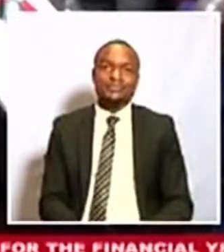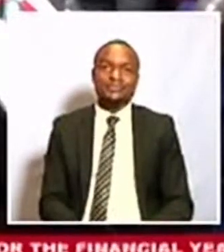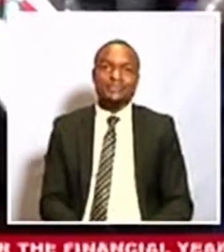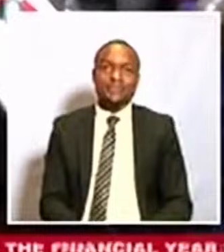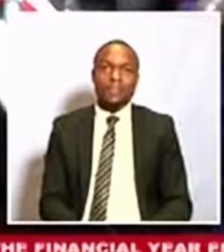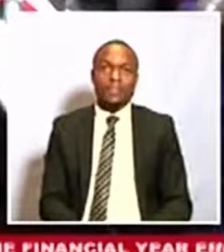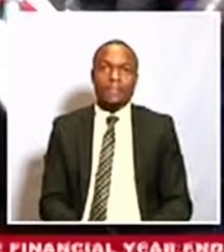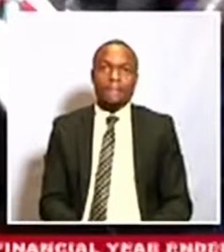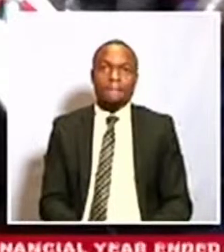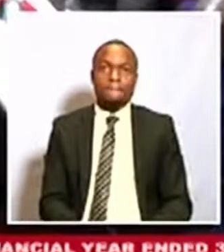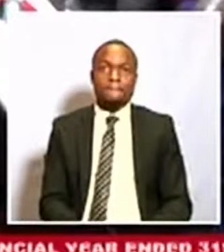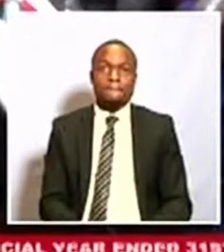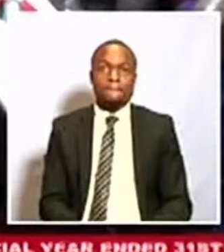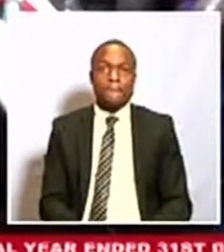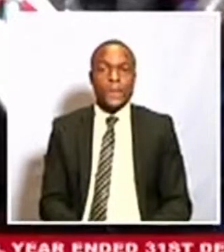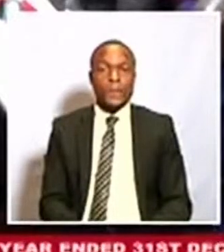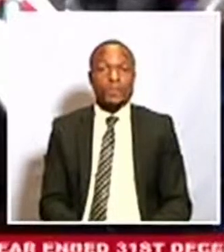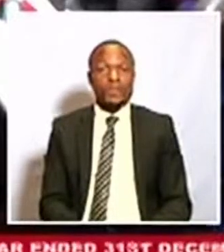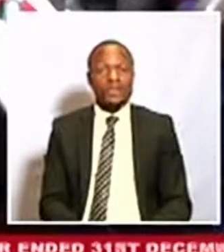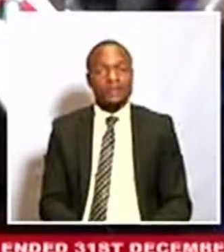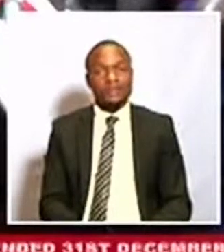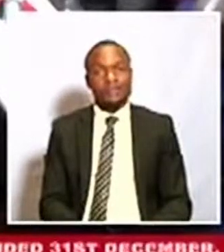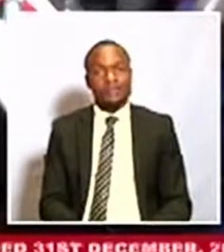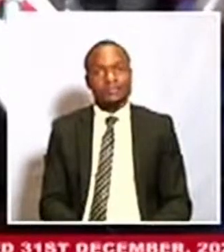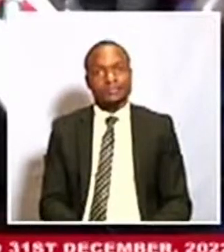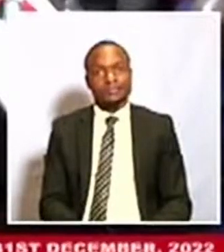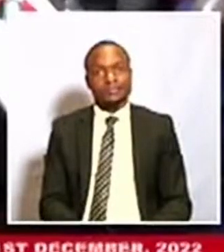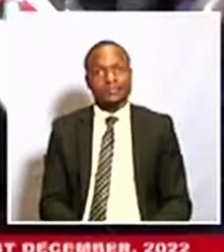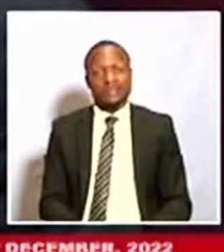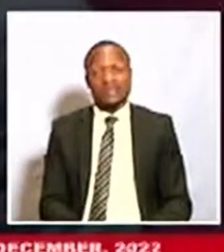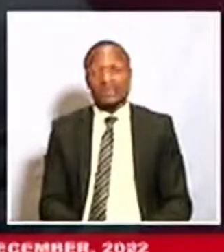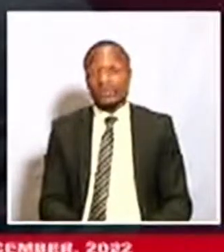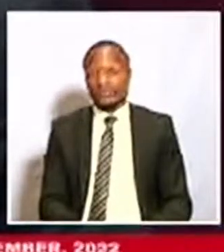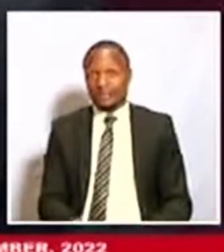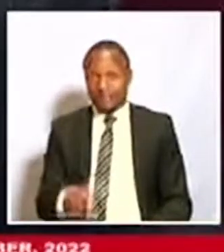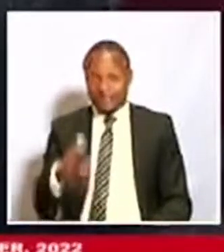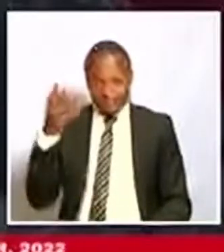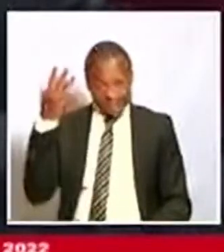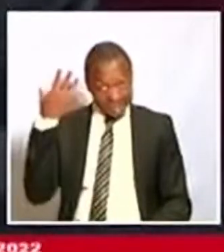Yes. So during that